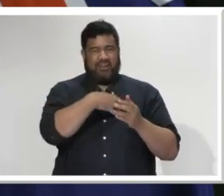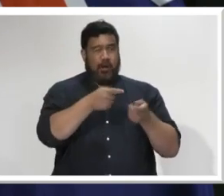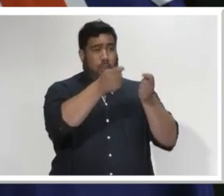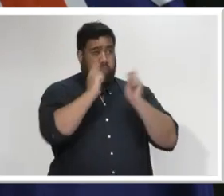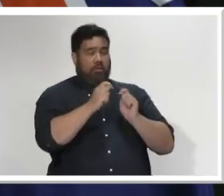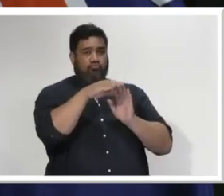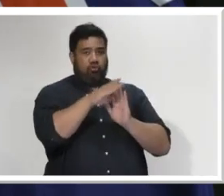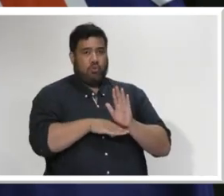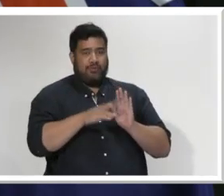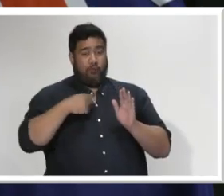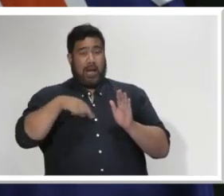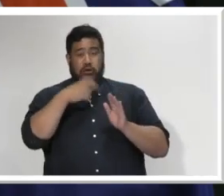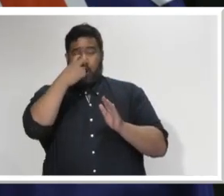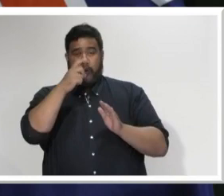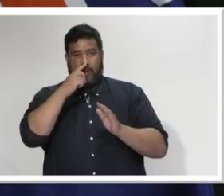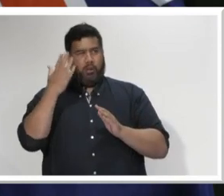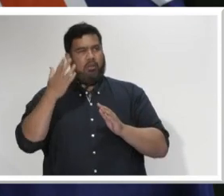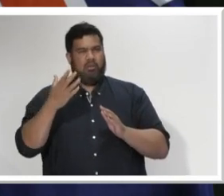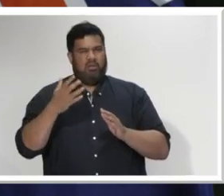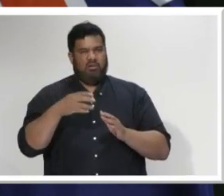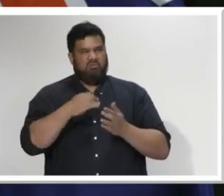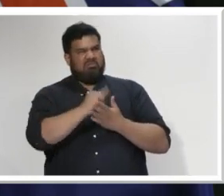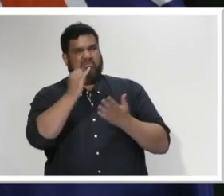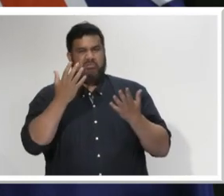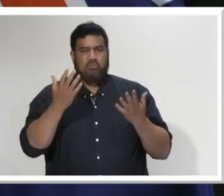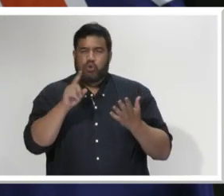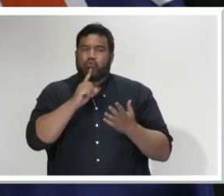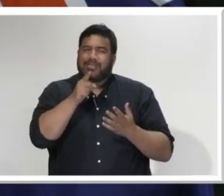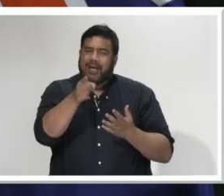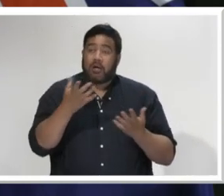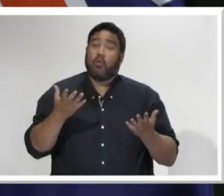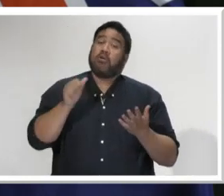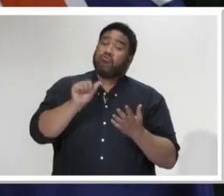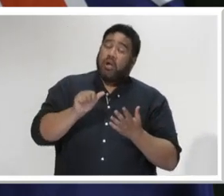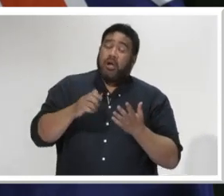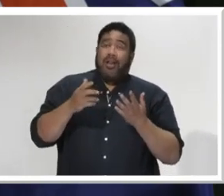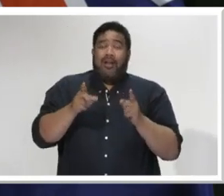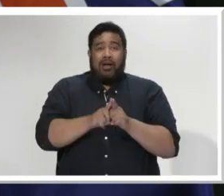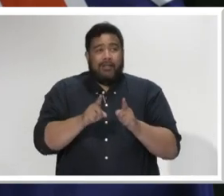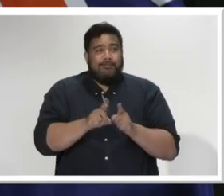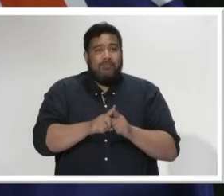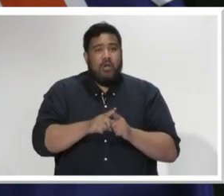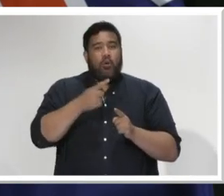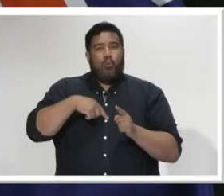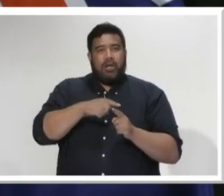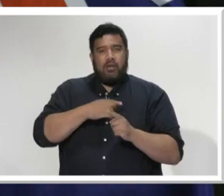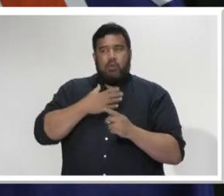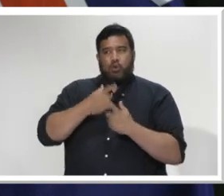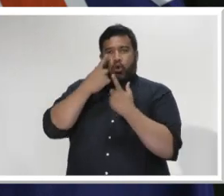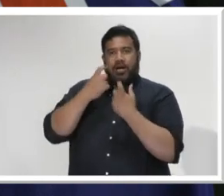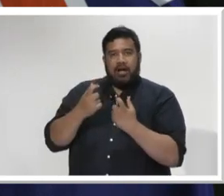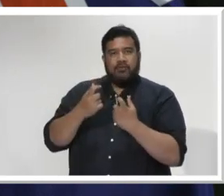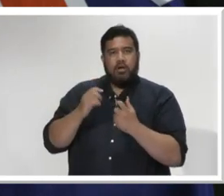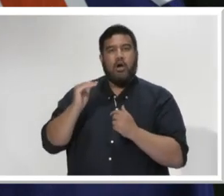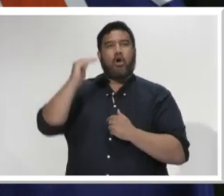levels 3 and 4 we're saying to people with compromised immunity or our older New Zealanders that we